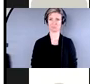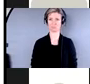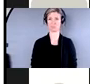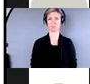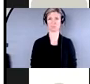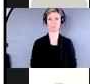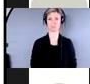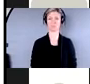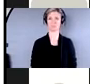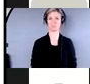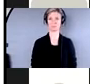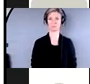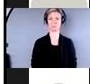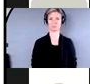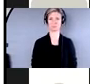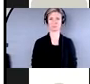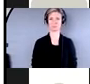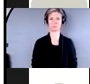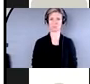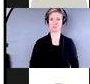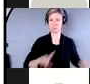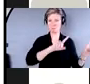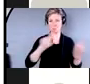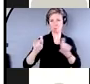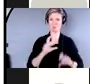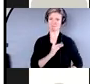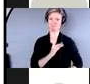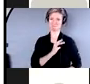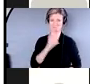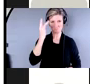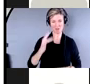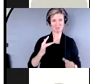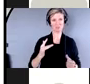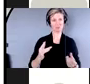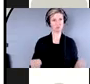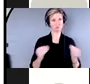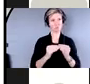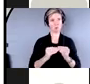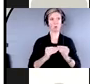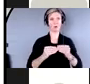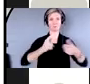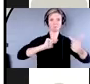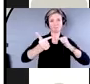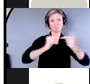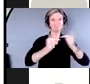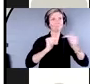I always find it interesting to do polls because it keeps it a little bit interactive during the presentation and just to see what other people